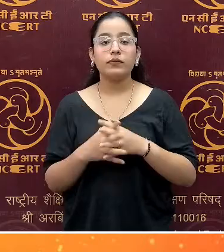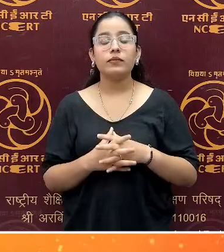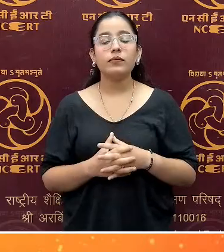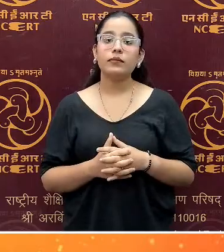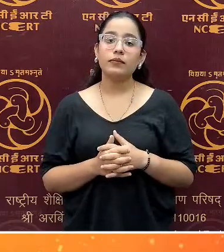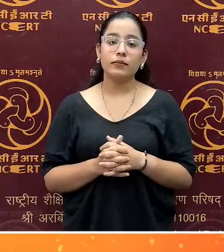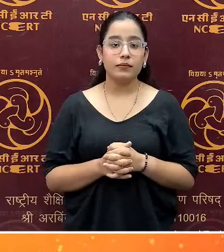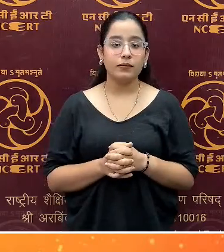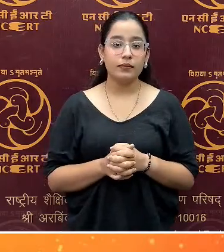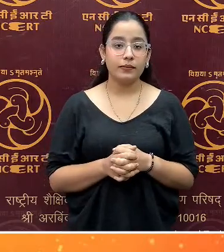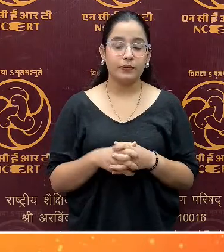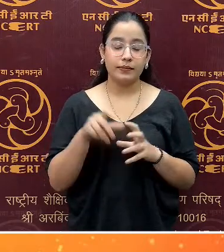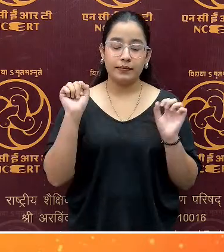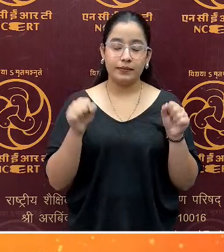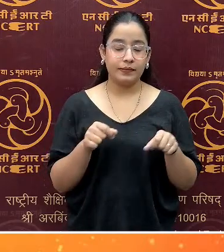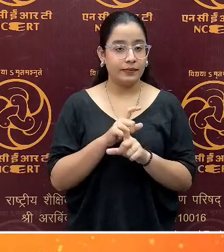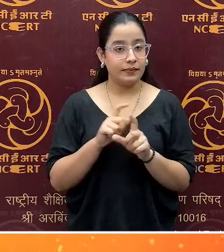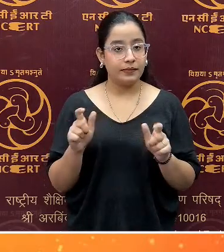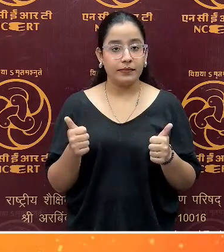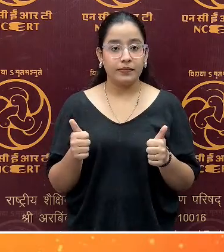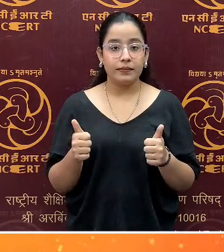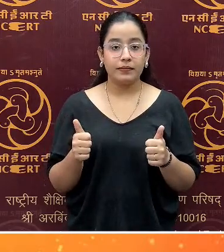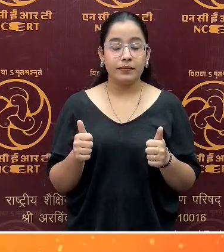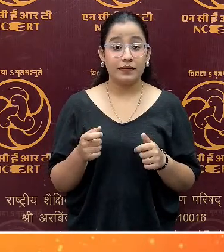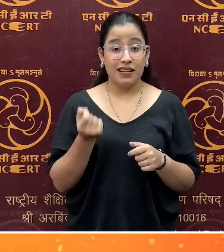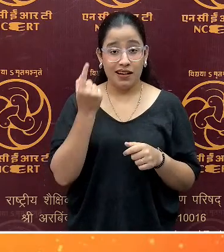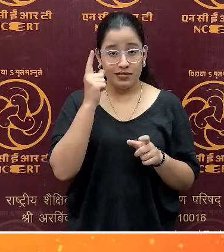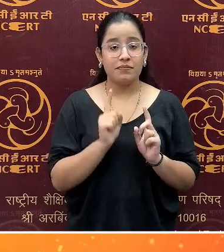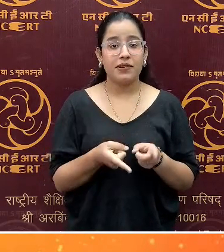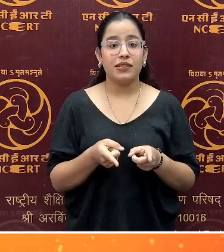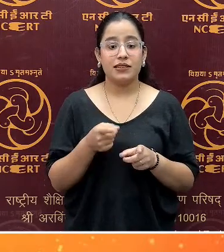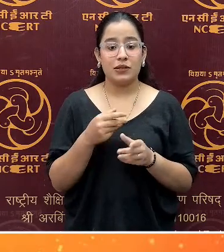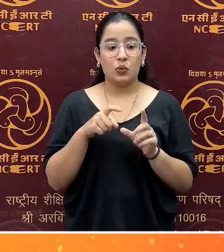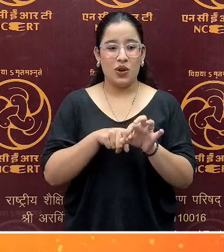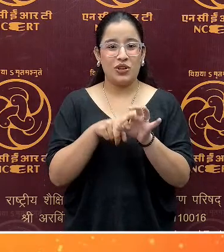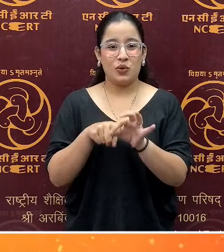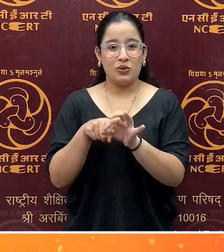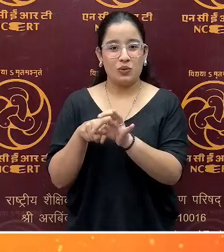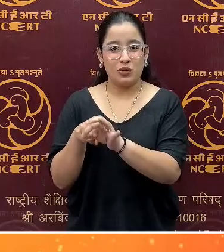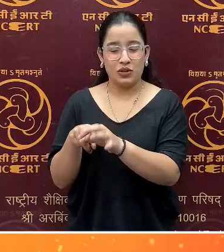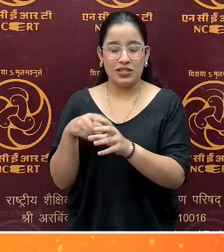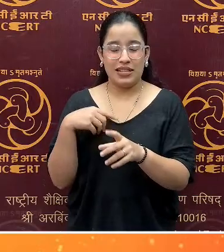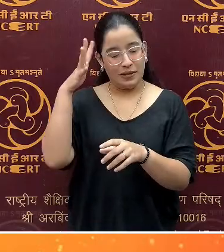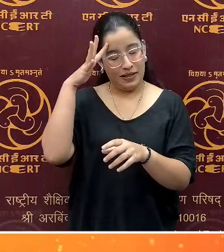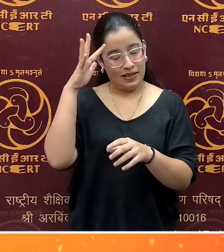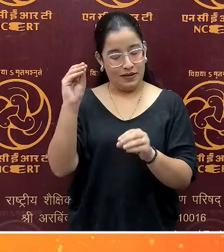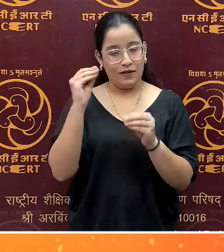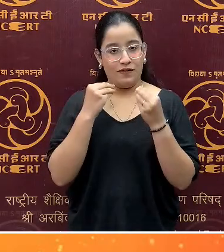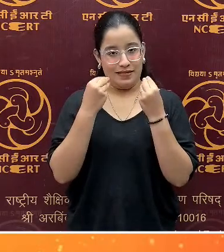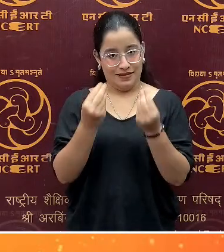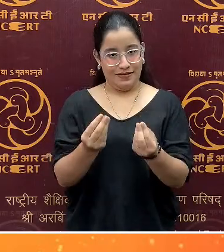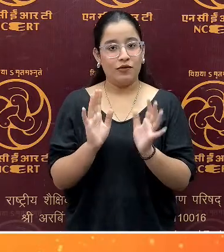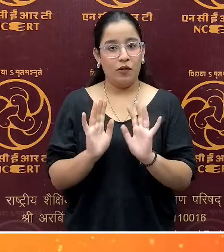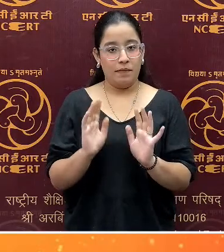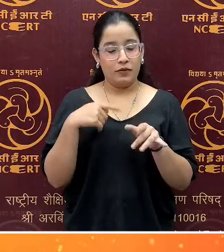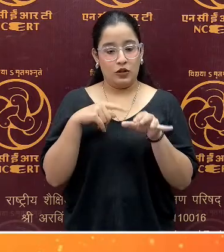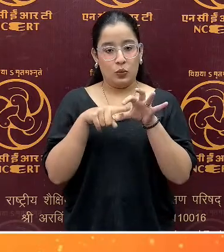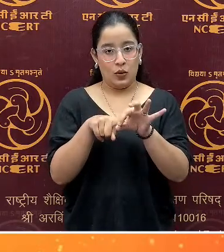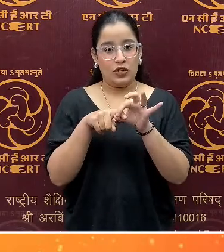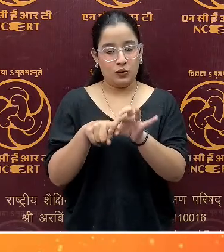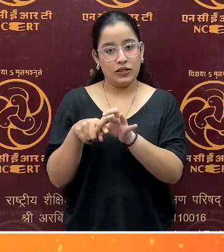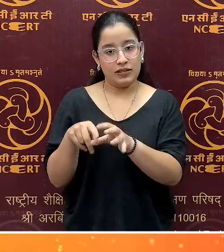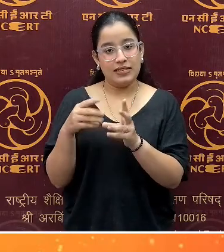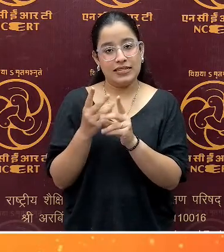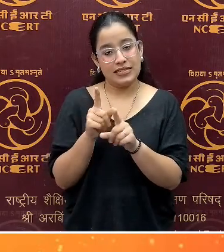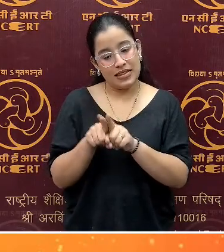Got it? Yes. So this has to be understood because we have questions. I'll remind you children, we have questions which is based on this